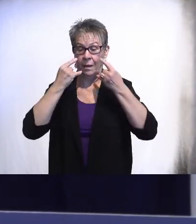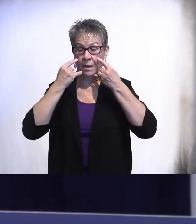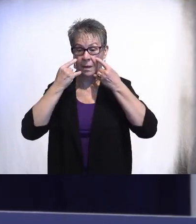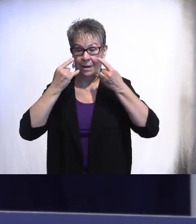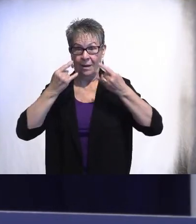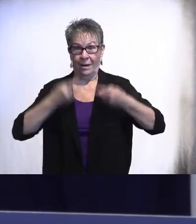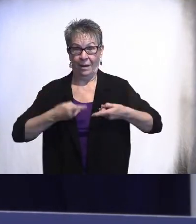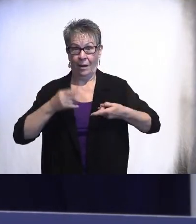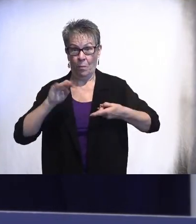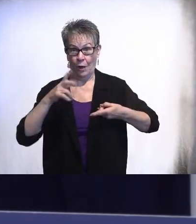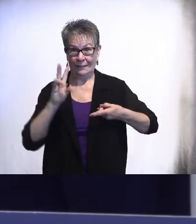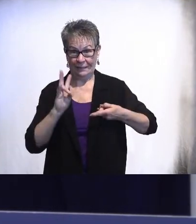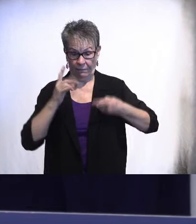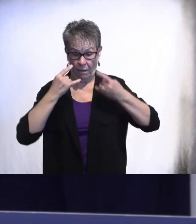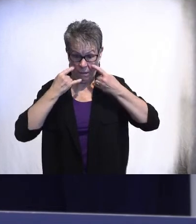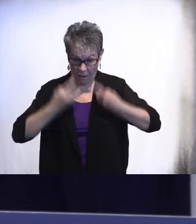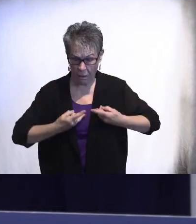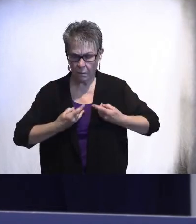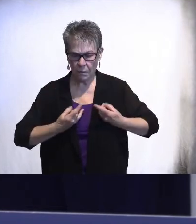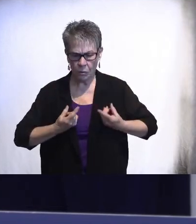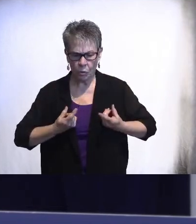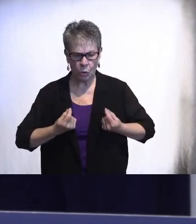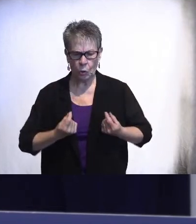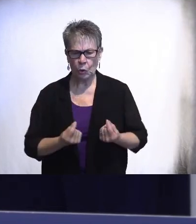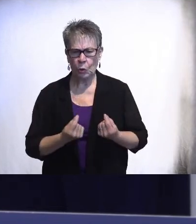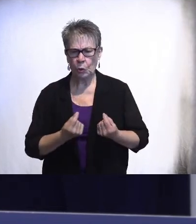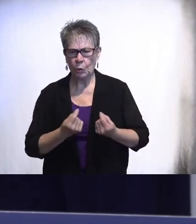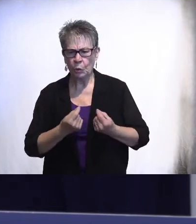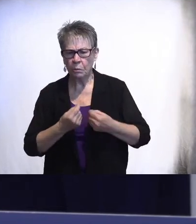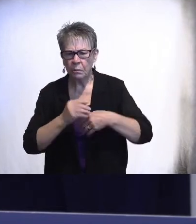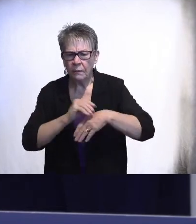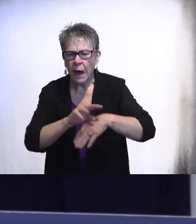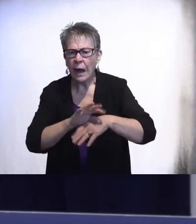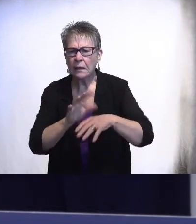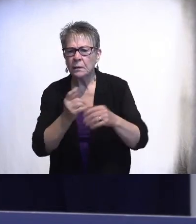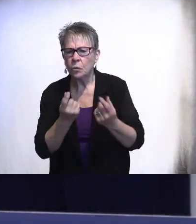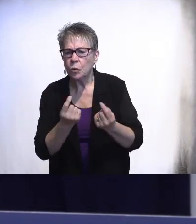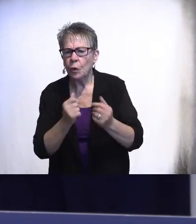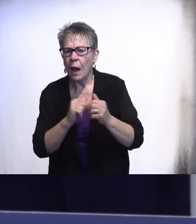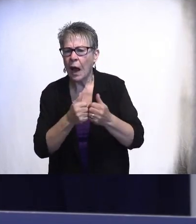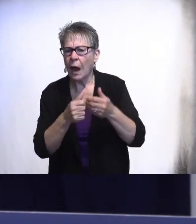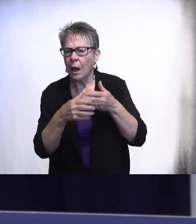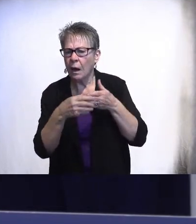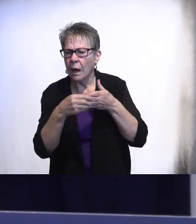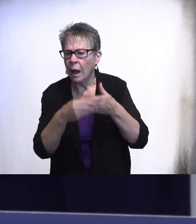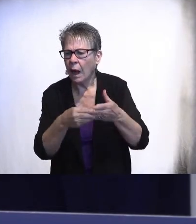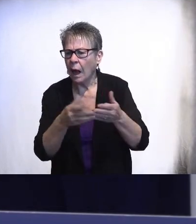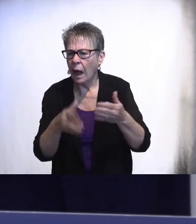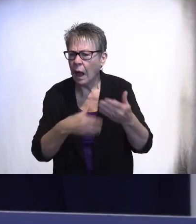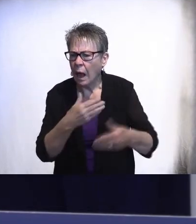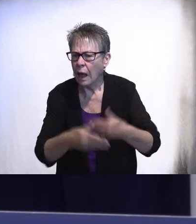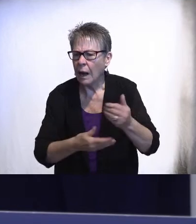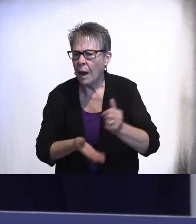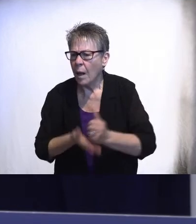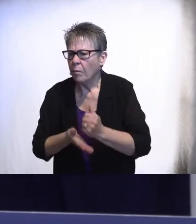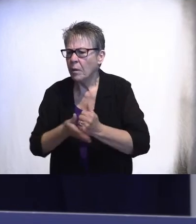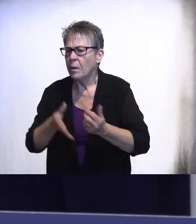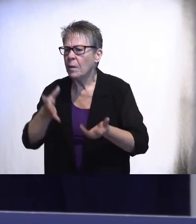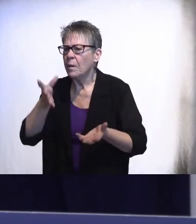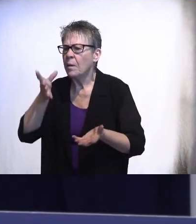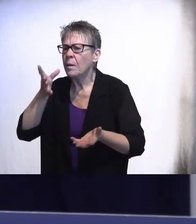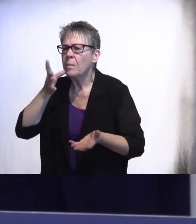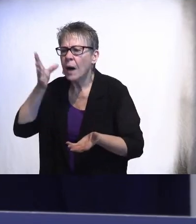children. So there may be parents who will want their children to continue wearing masks, and we want to respect those decisions as